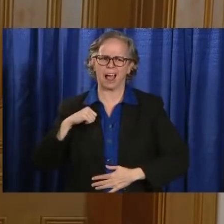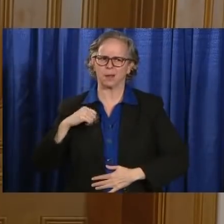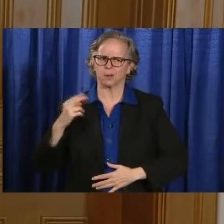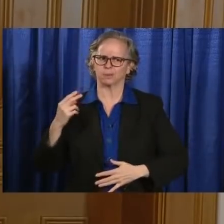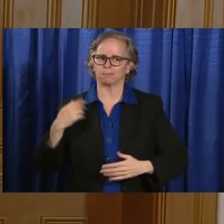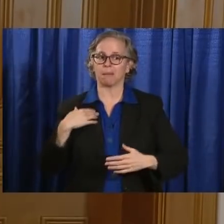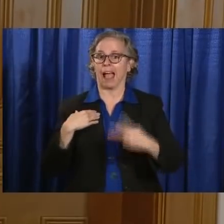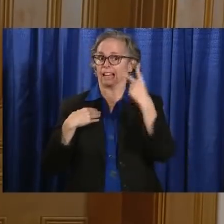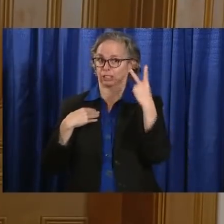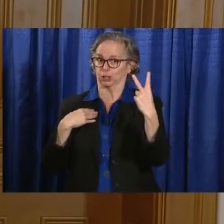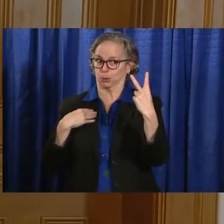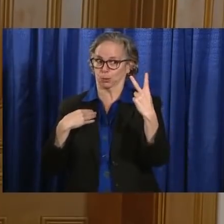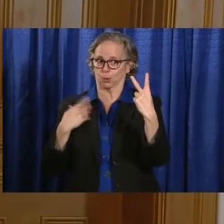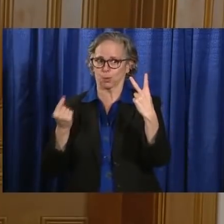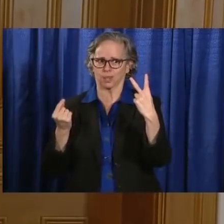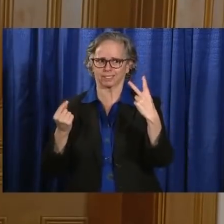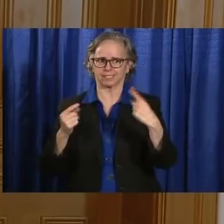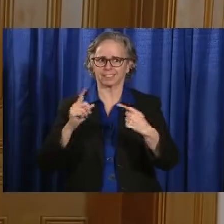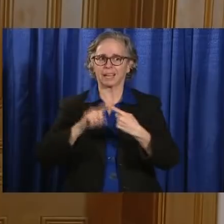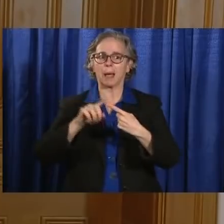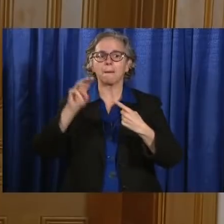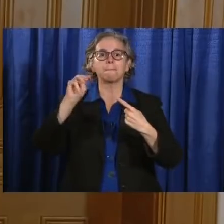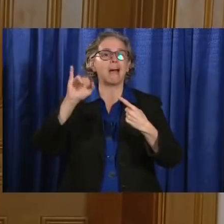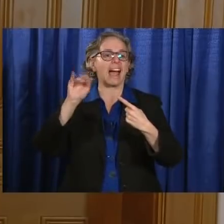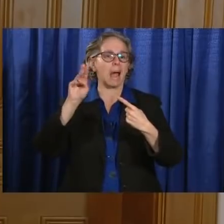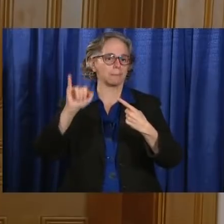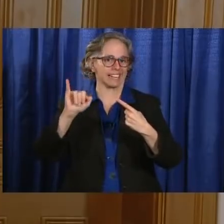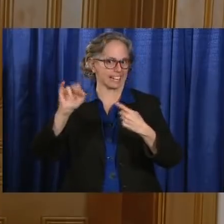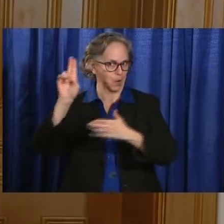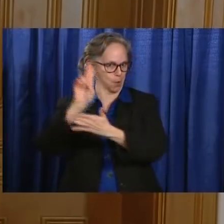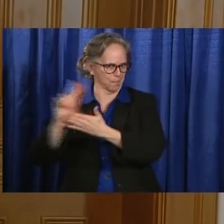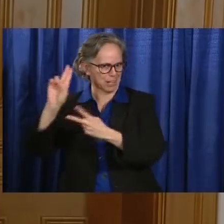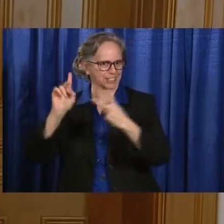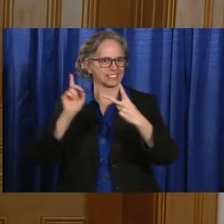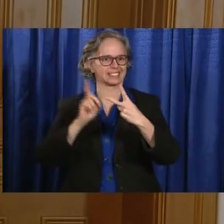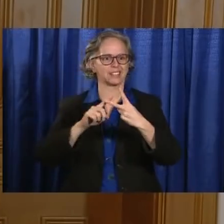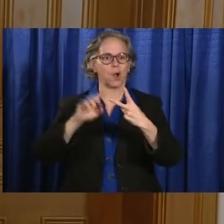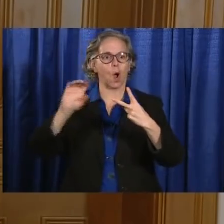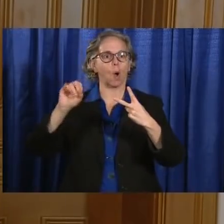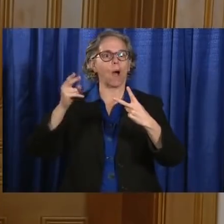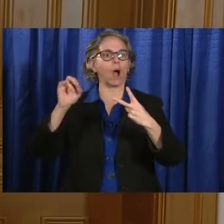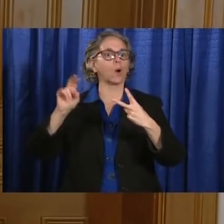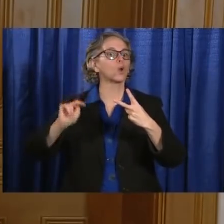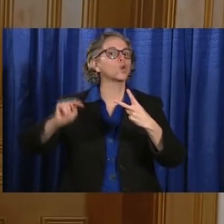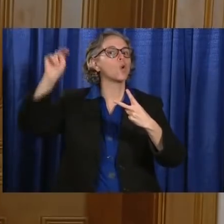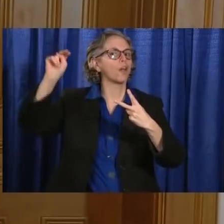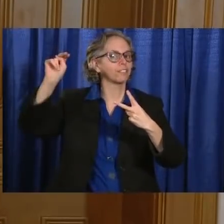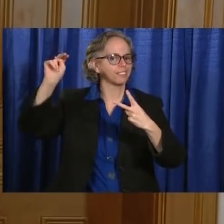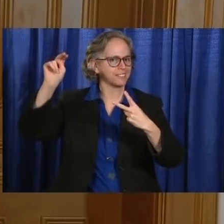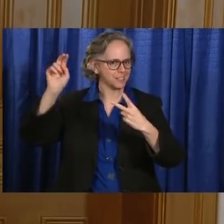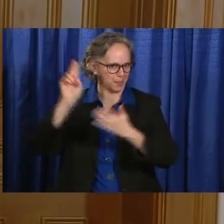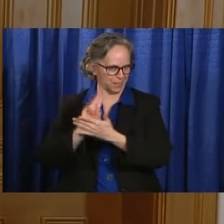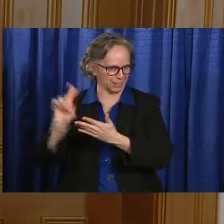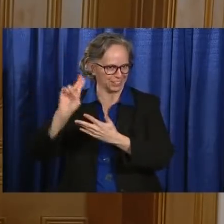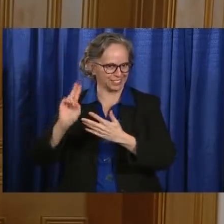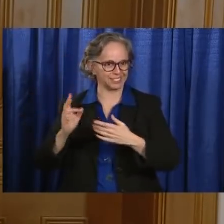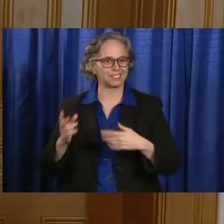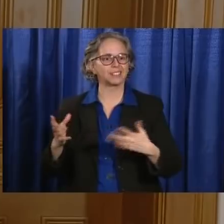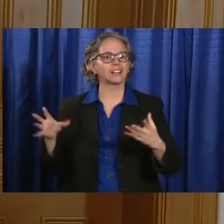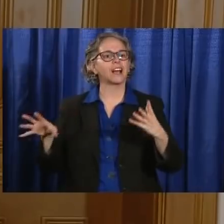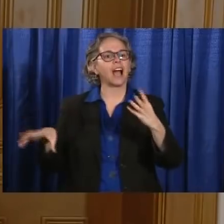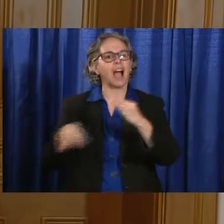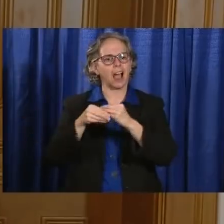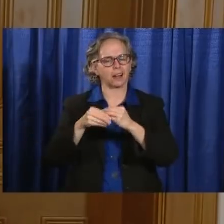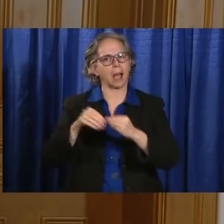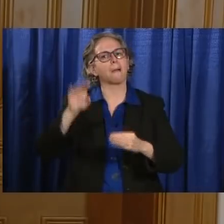Miami University and Ohio Northern. And I've also worn Bowling Green. Many of these schools